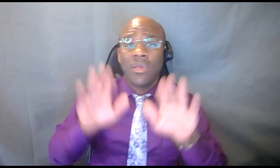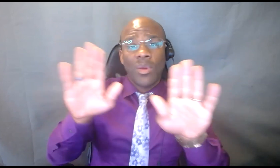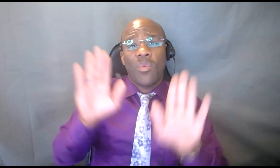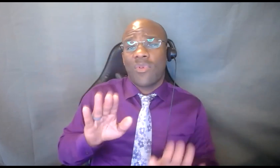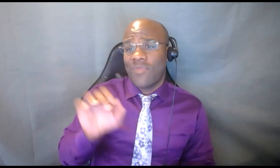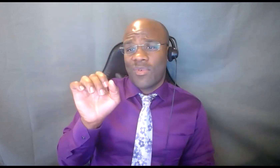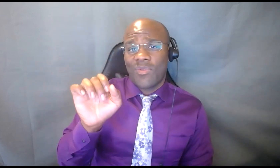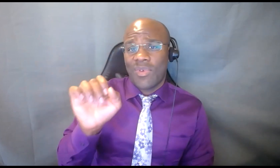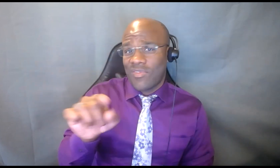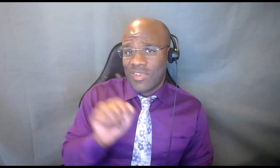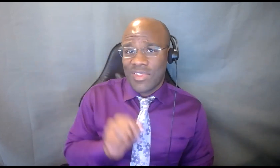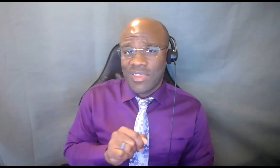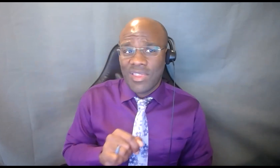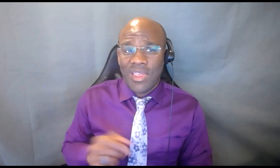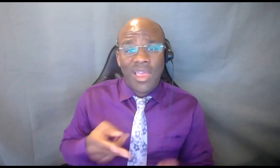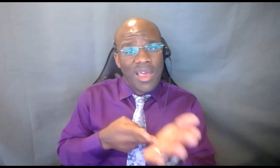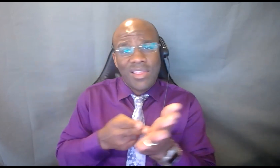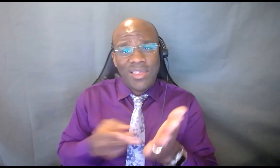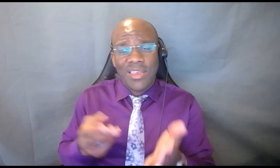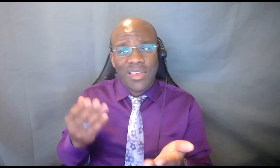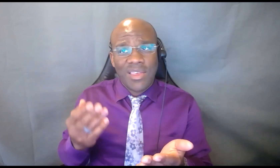in all honesty. I think that,